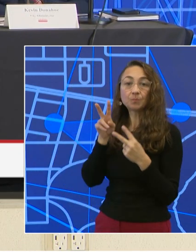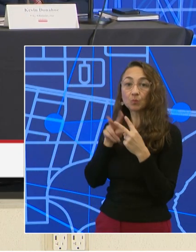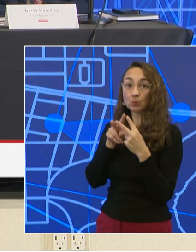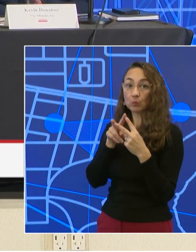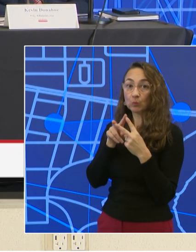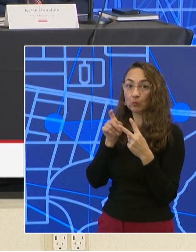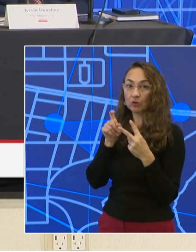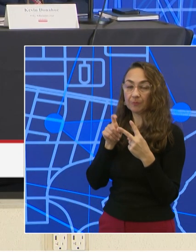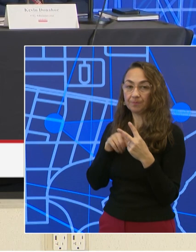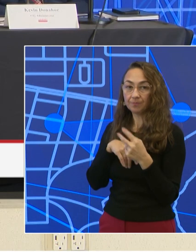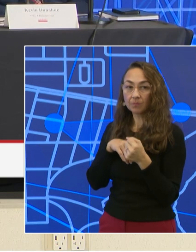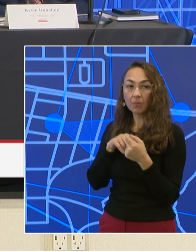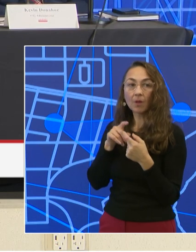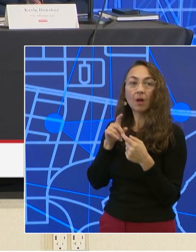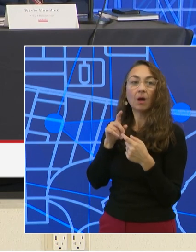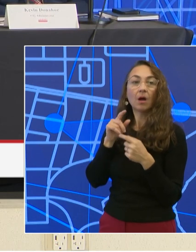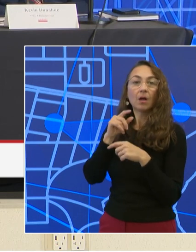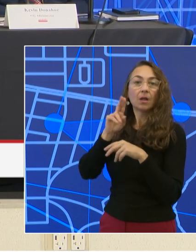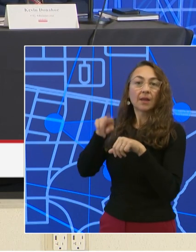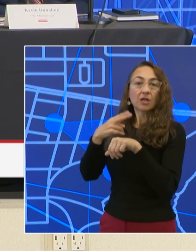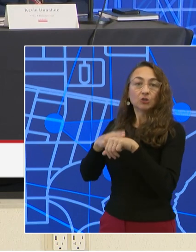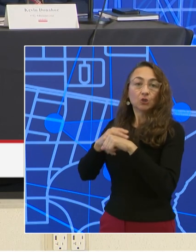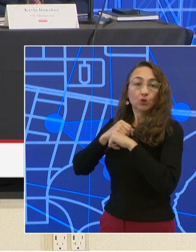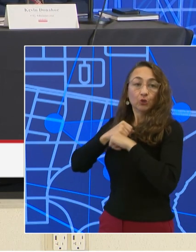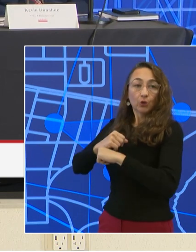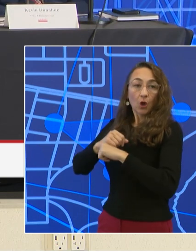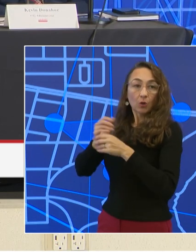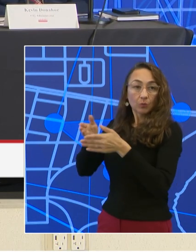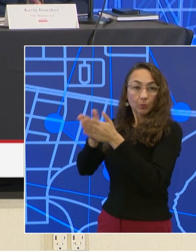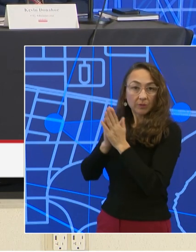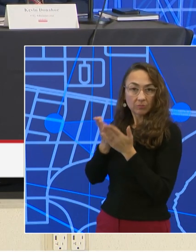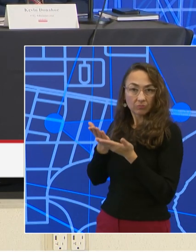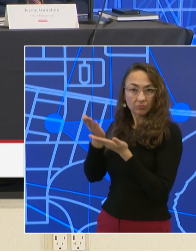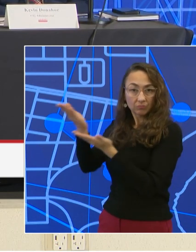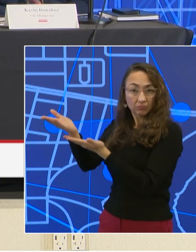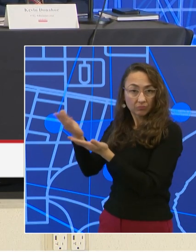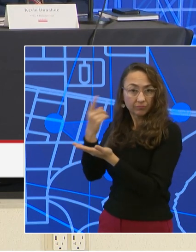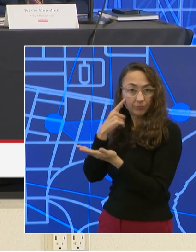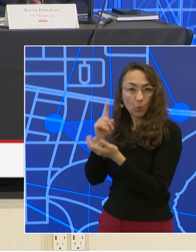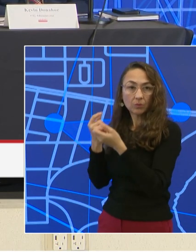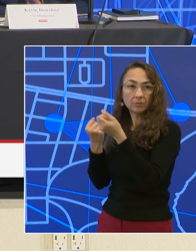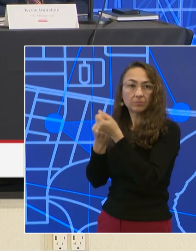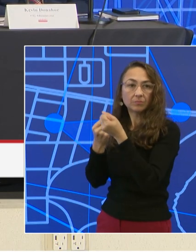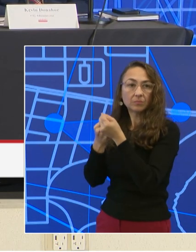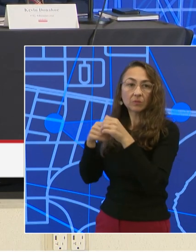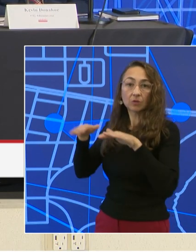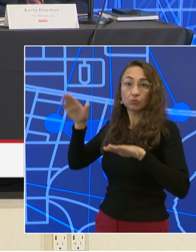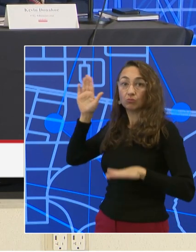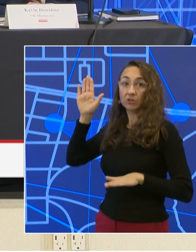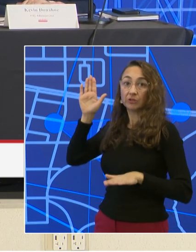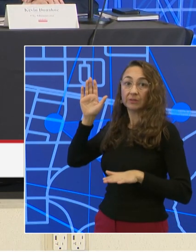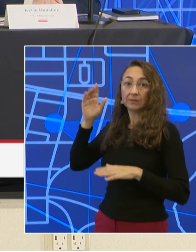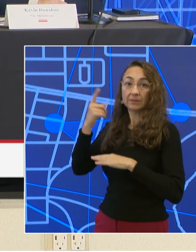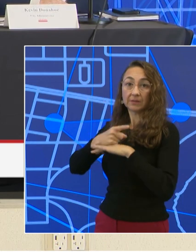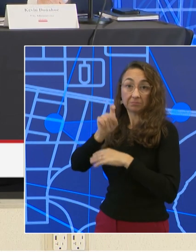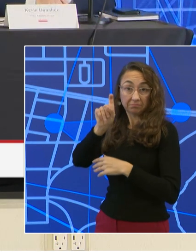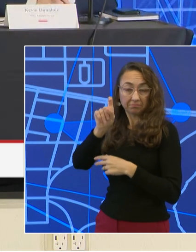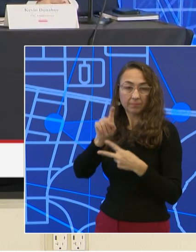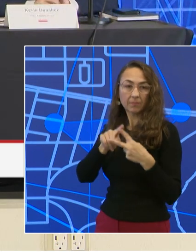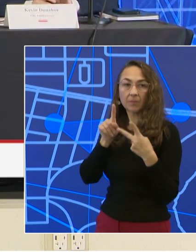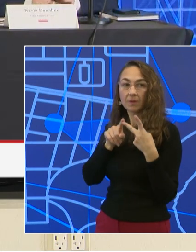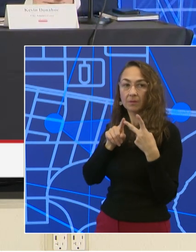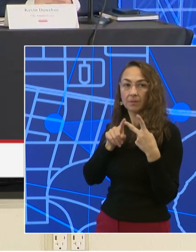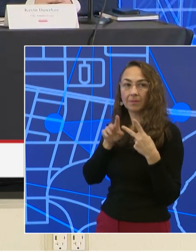the National Guard request been put in for additional support for the inauguration? And I remember